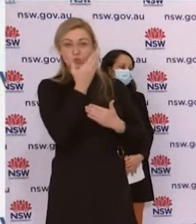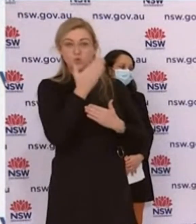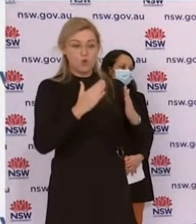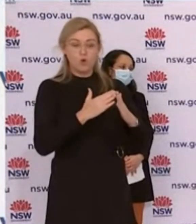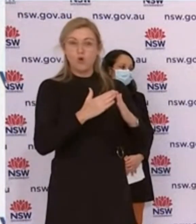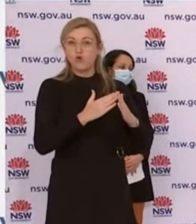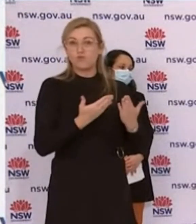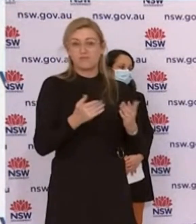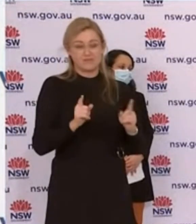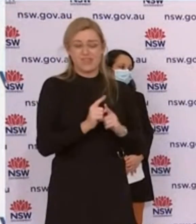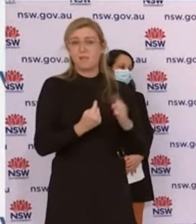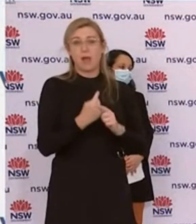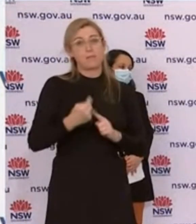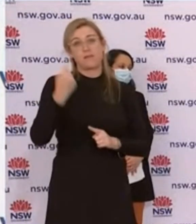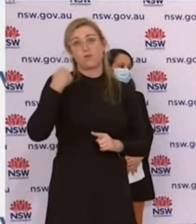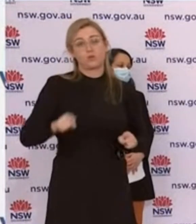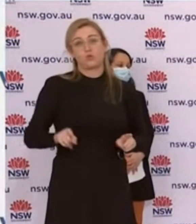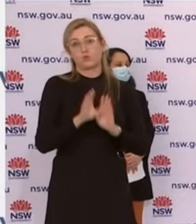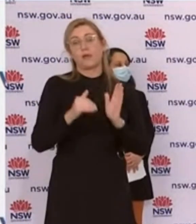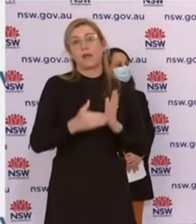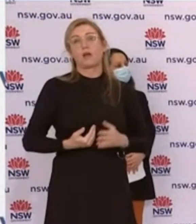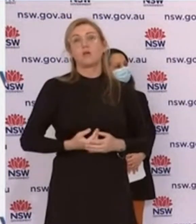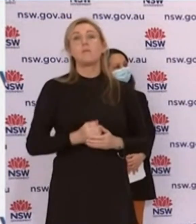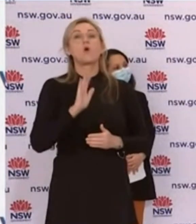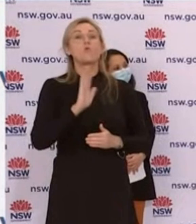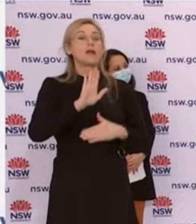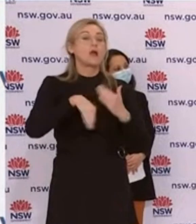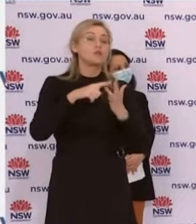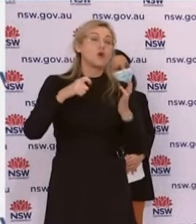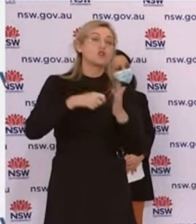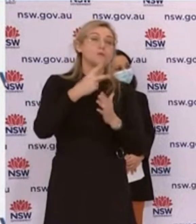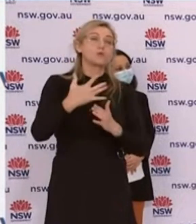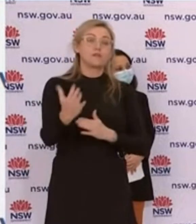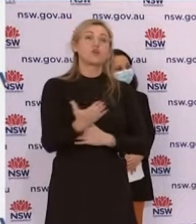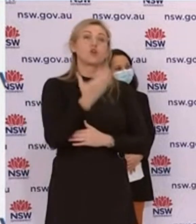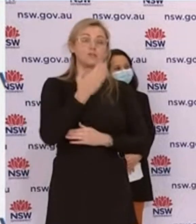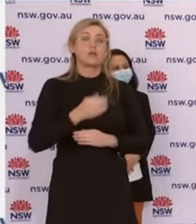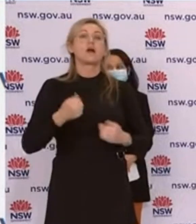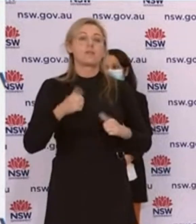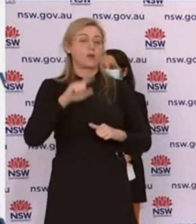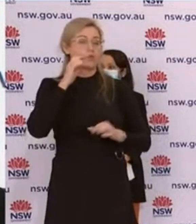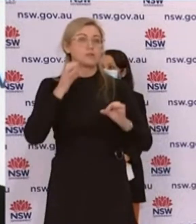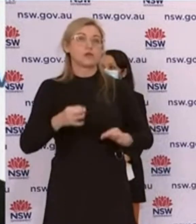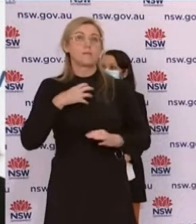those preparations, and we'll have a better idea of where things are at by that stage as well. Thank you, everybody.